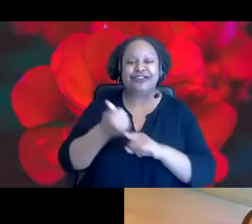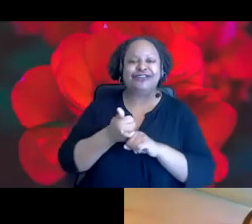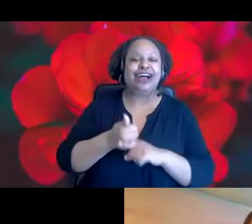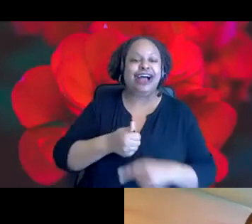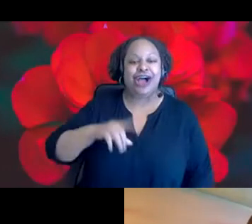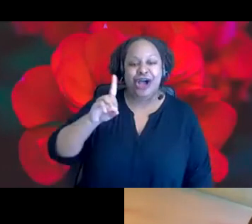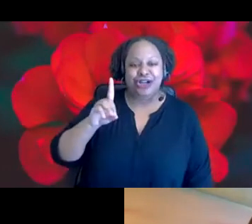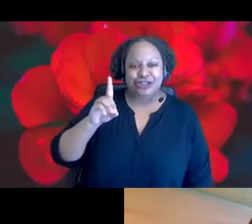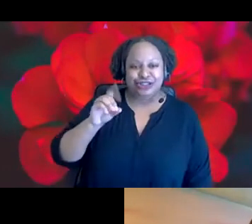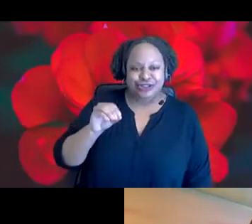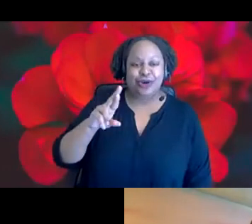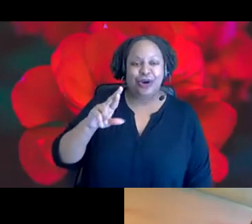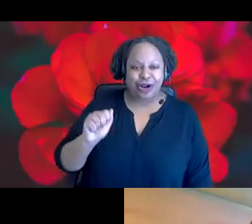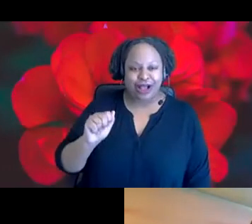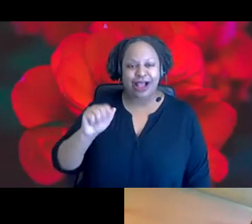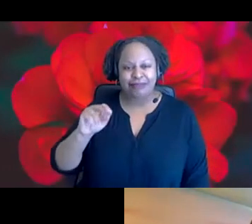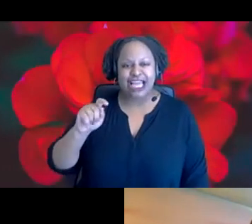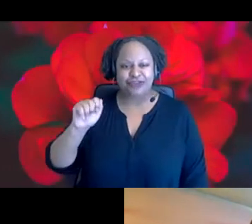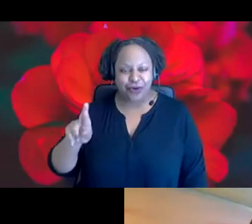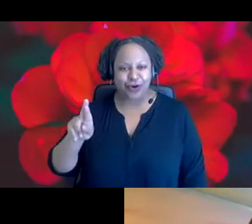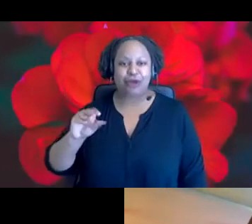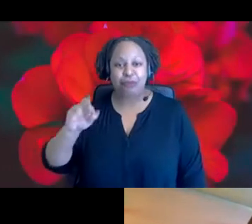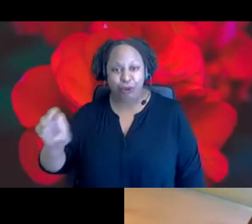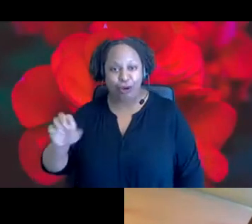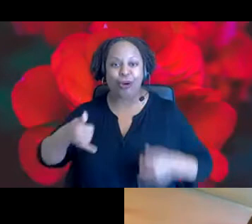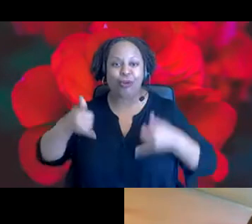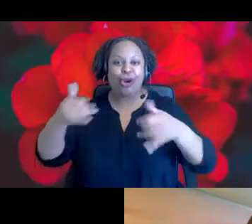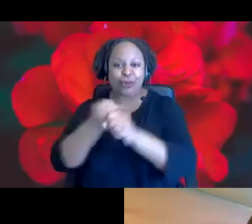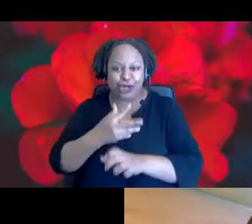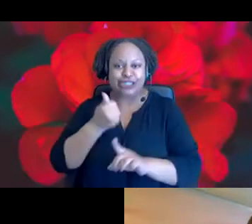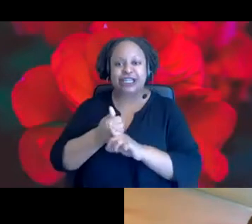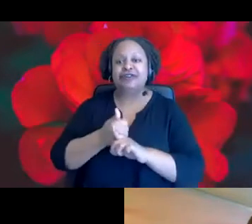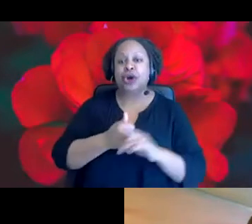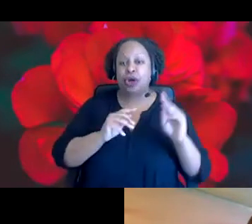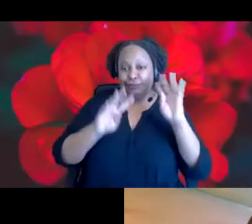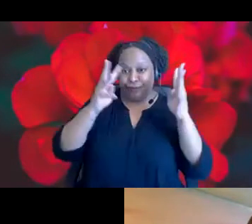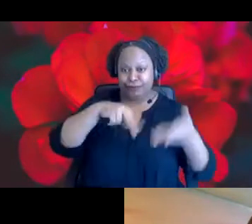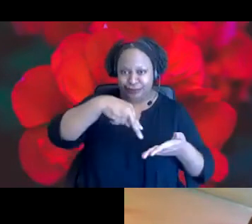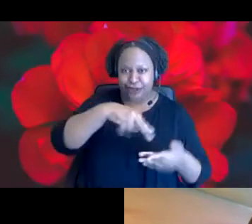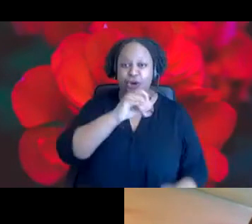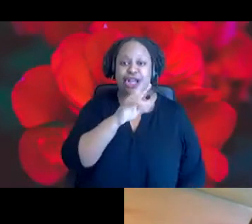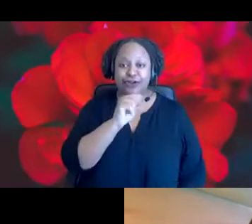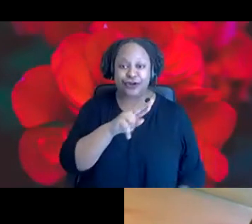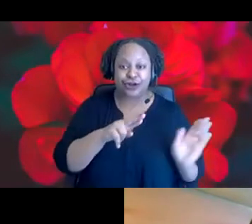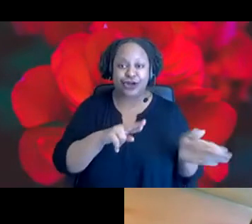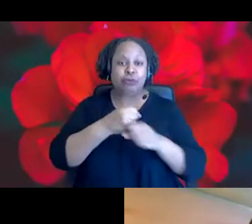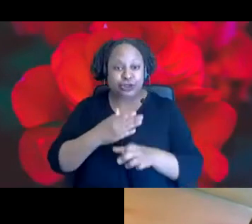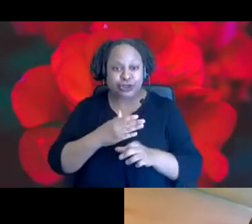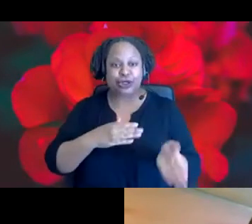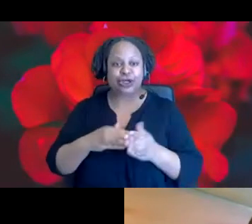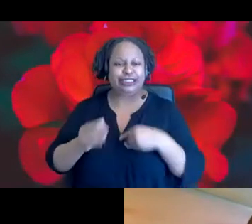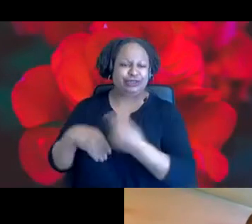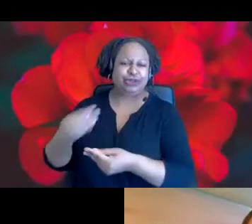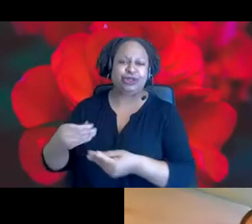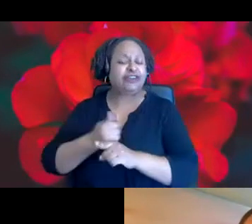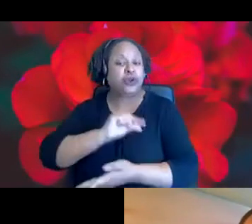Dora Maver Award winner Anissa Tejpar is a dancer, choreographer, producer, and contributor. She's a graduate of Canada's National Ballet School, and